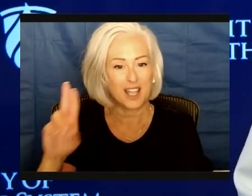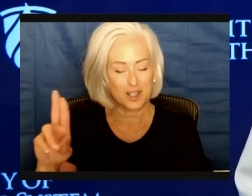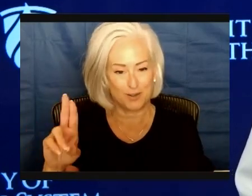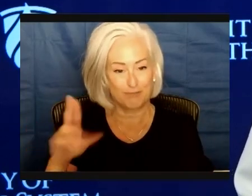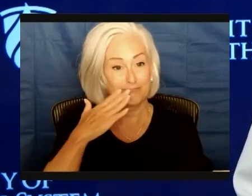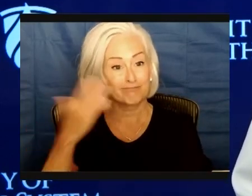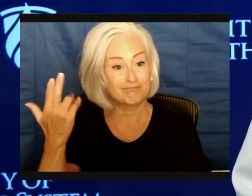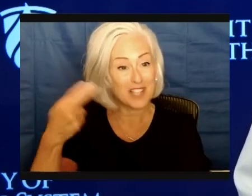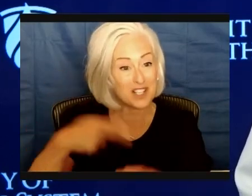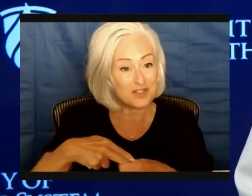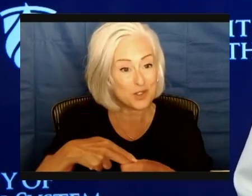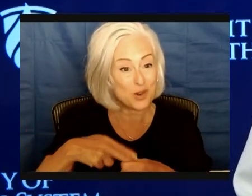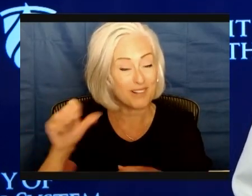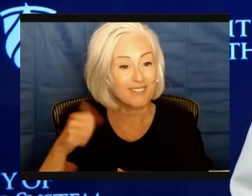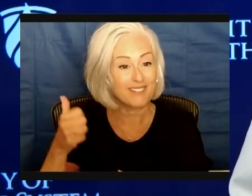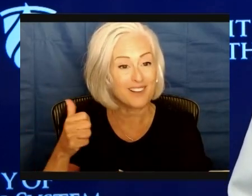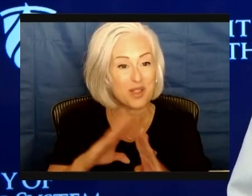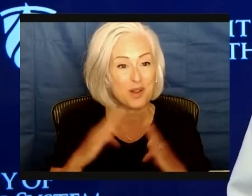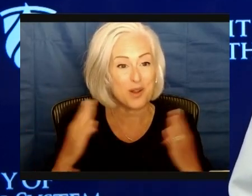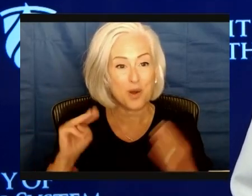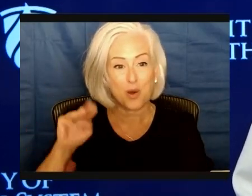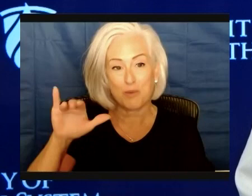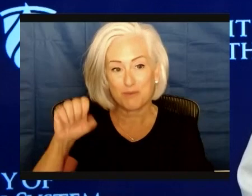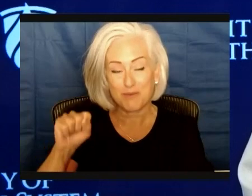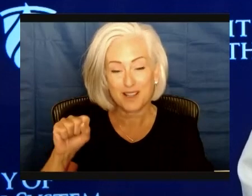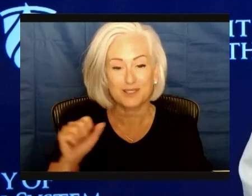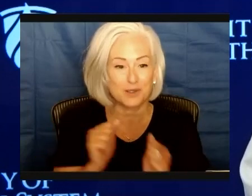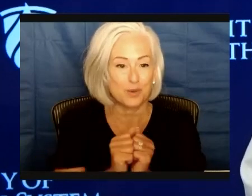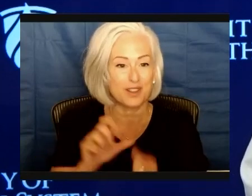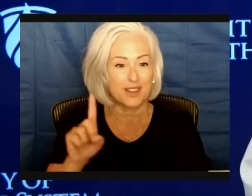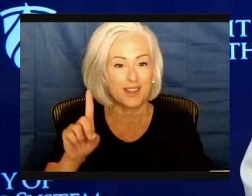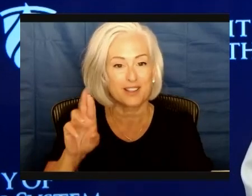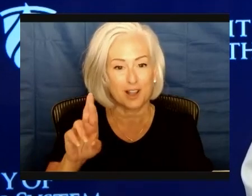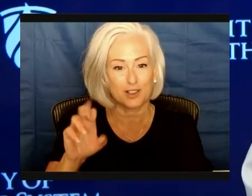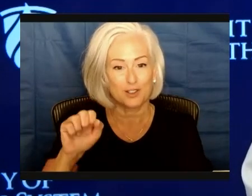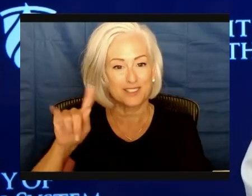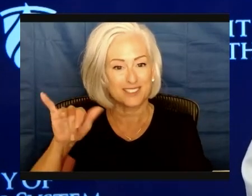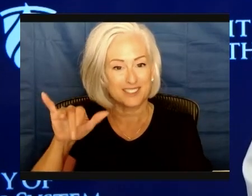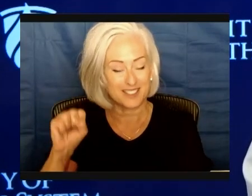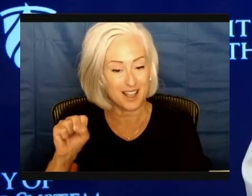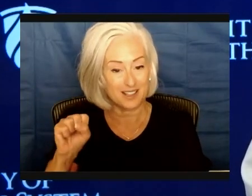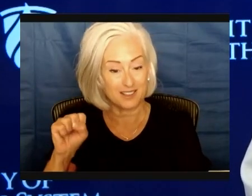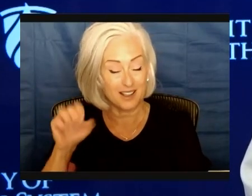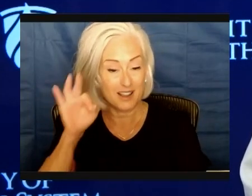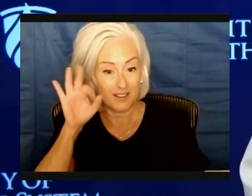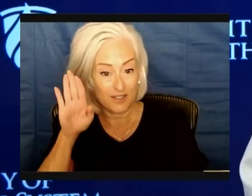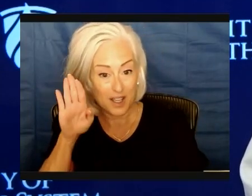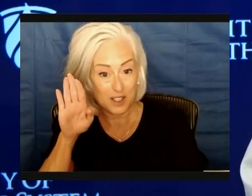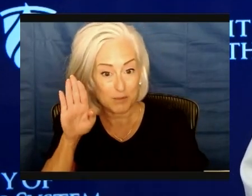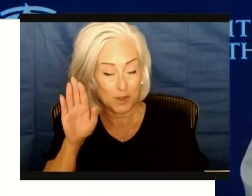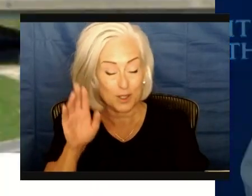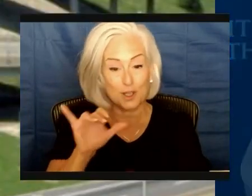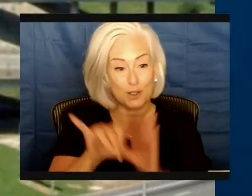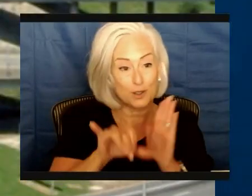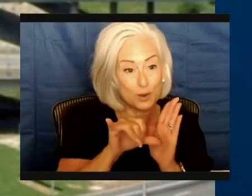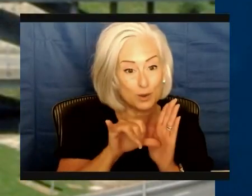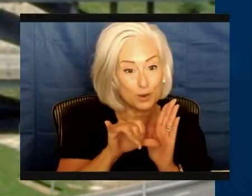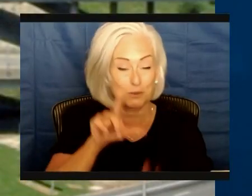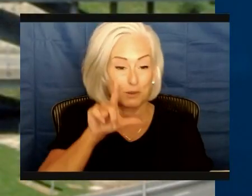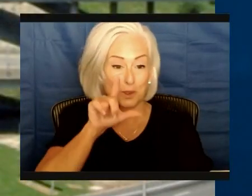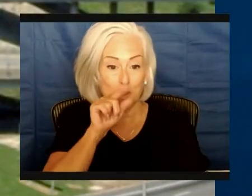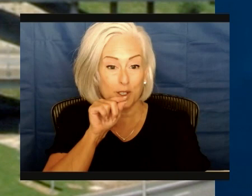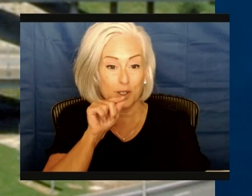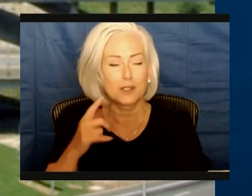another Open Mics with Dr. Stites program. We are on Facebook, YouTube, and Twitter. Coming up today,